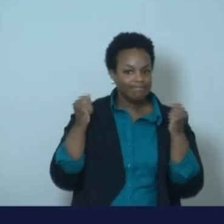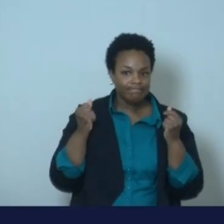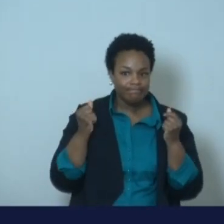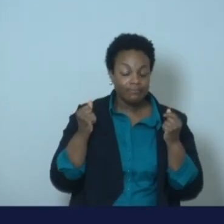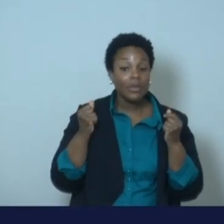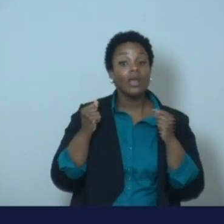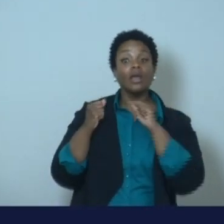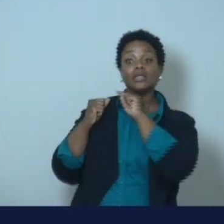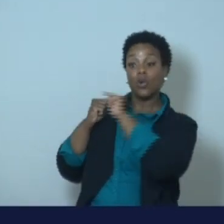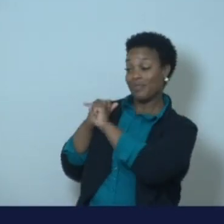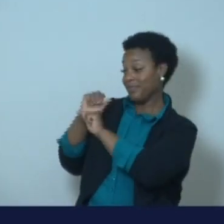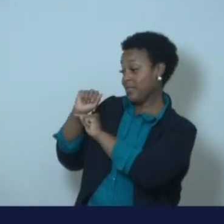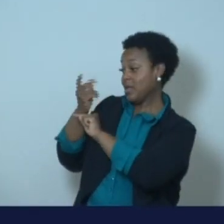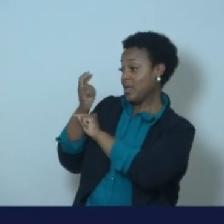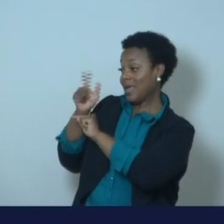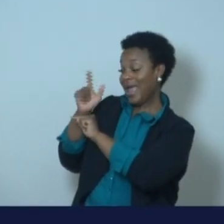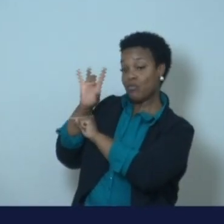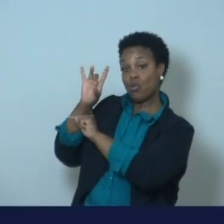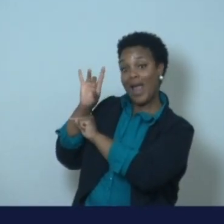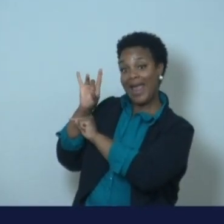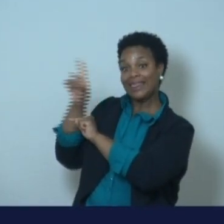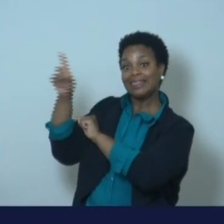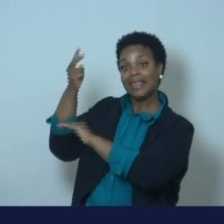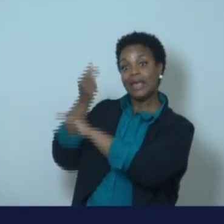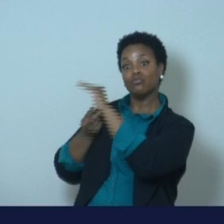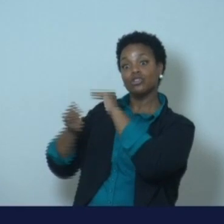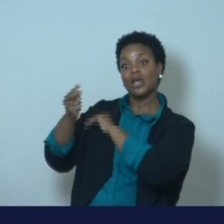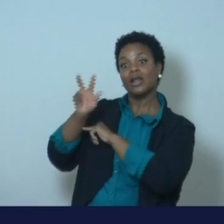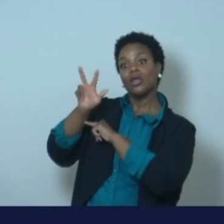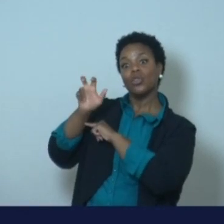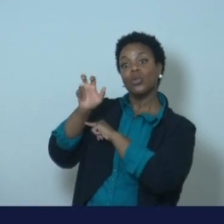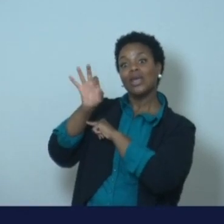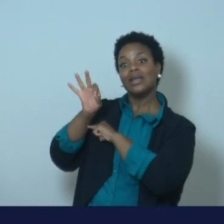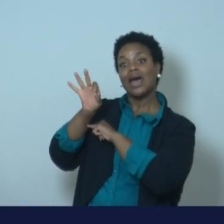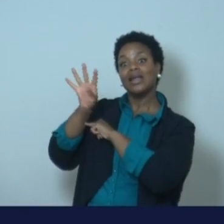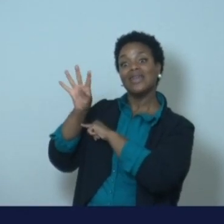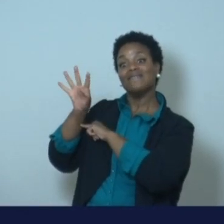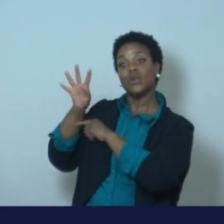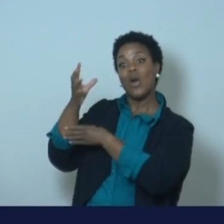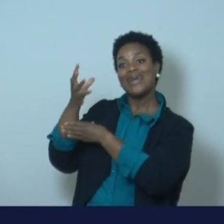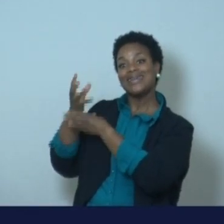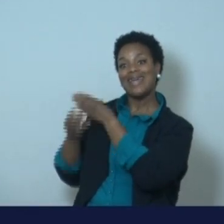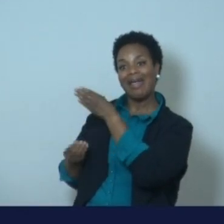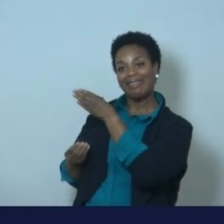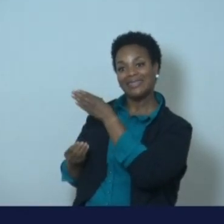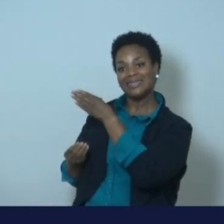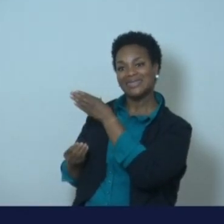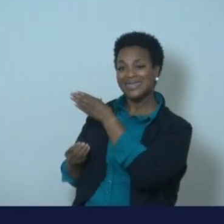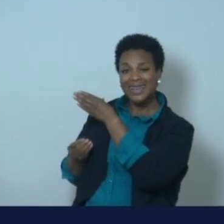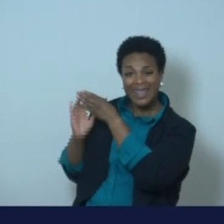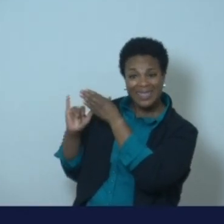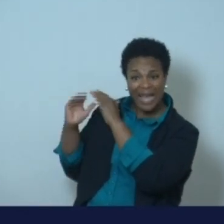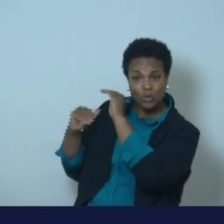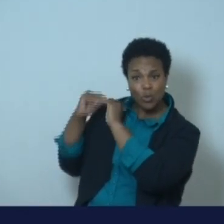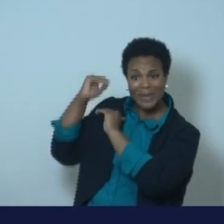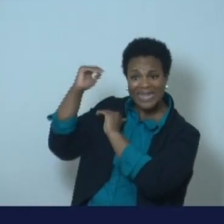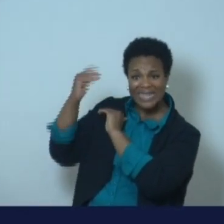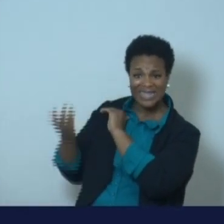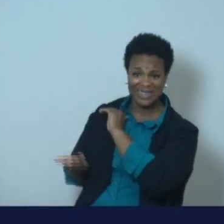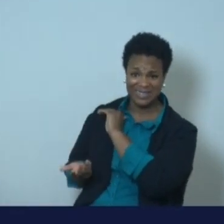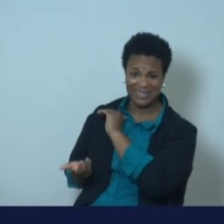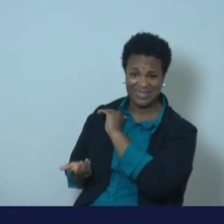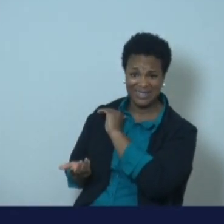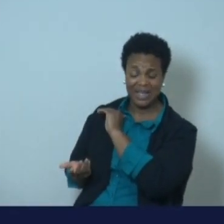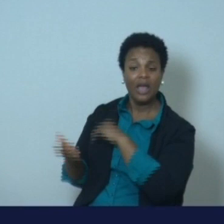projected 394 deaths, one death too many. And we talked about that we didn't want people